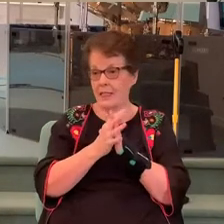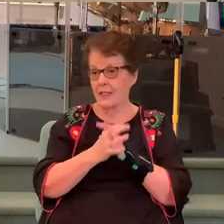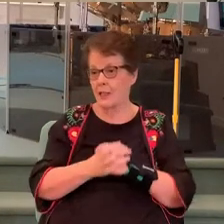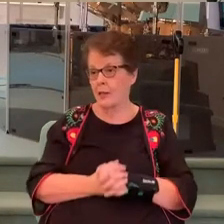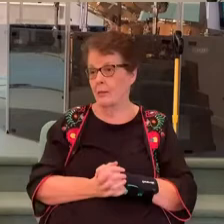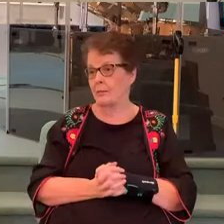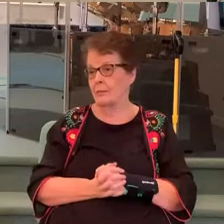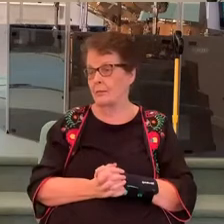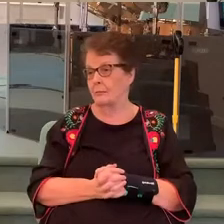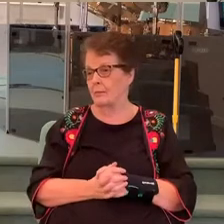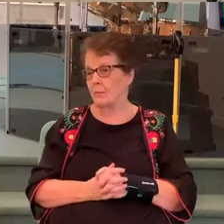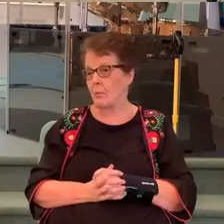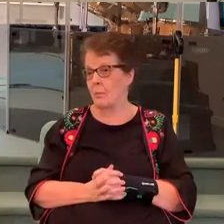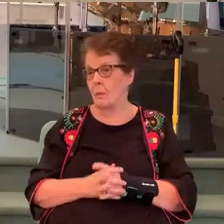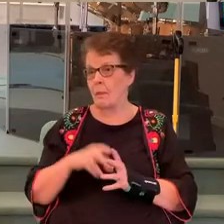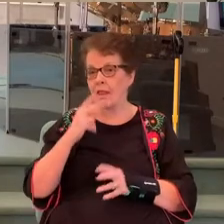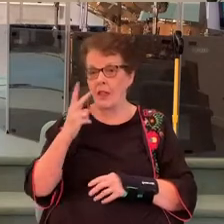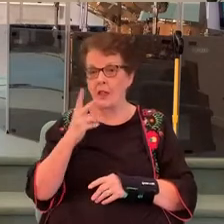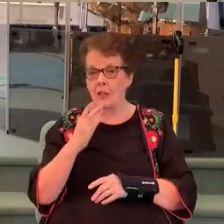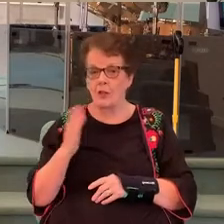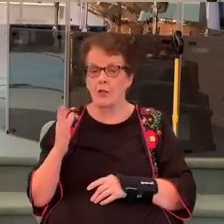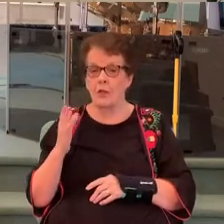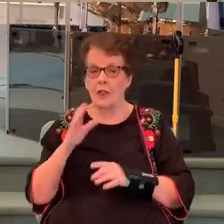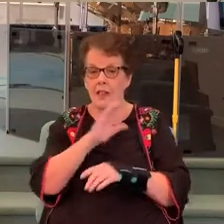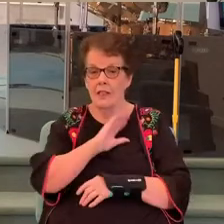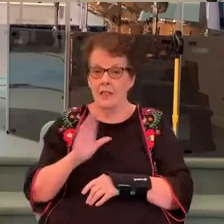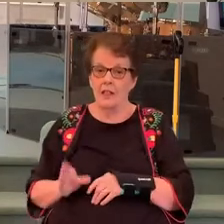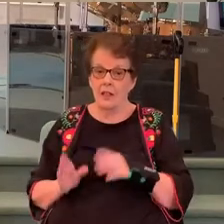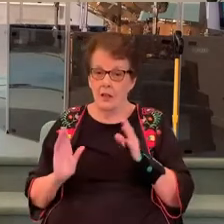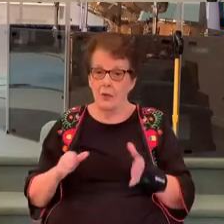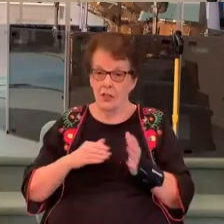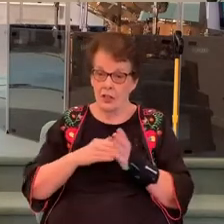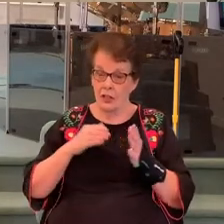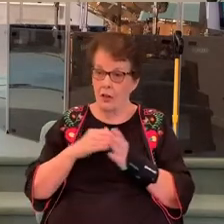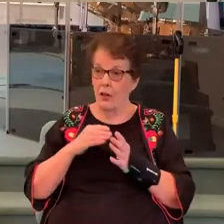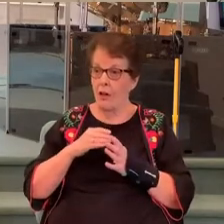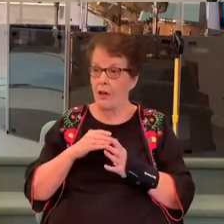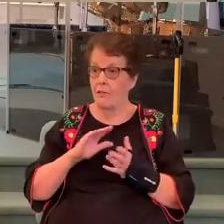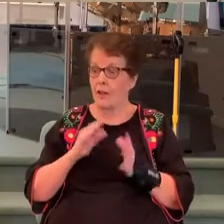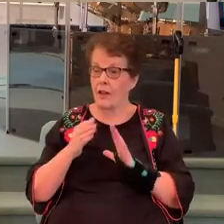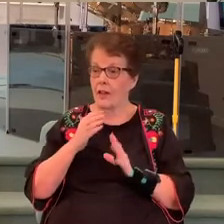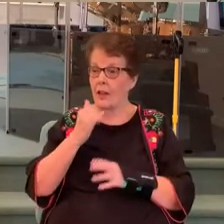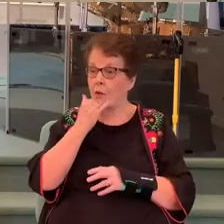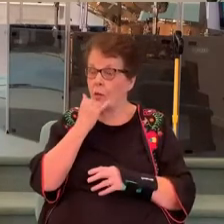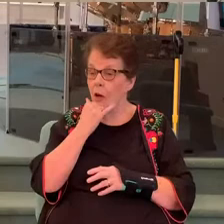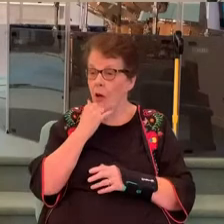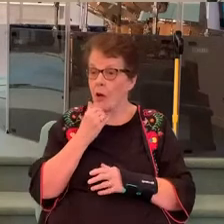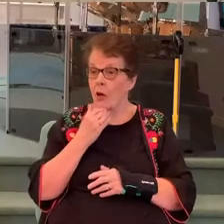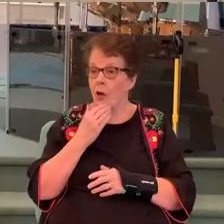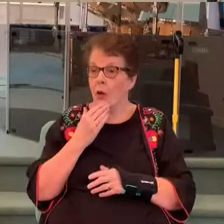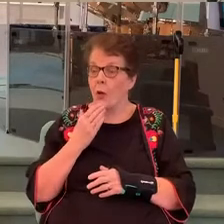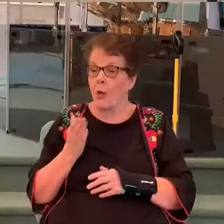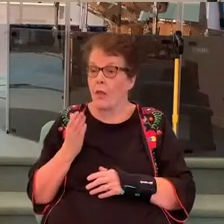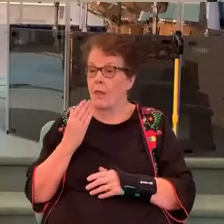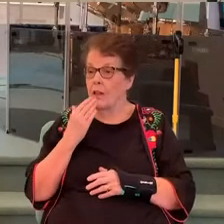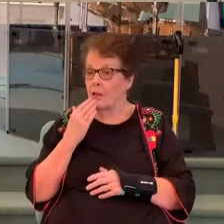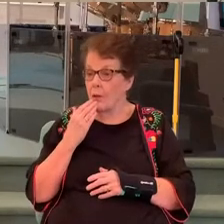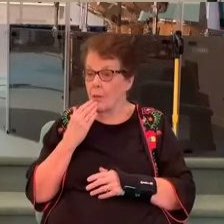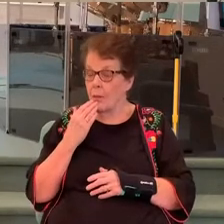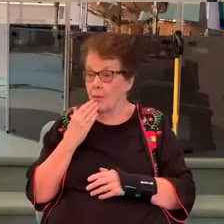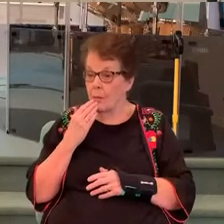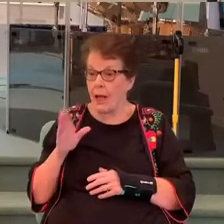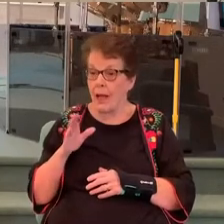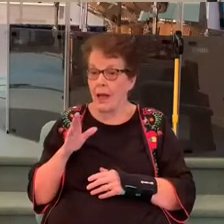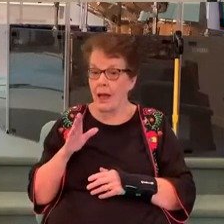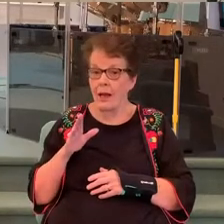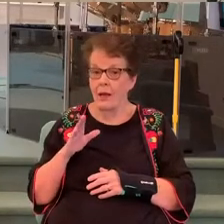I think there are two things that Christians can often get wrong. When things are bad, we don't go to God about it. When things are great, we don't go to God about